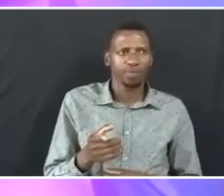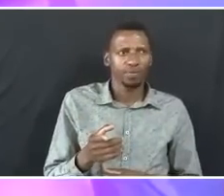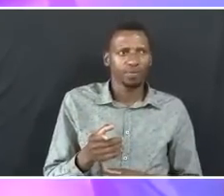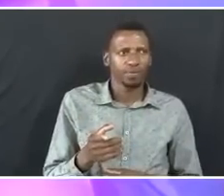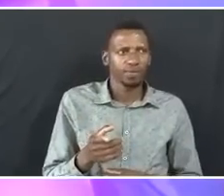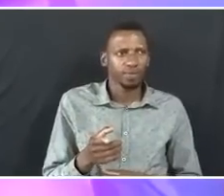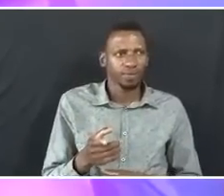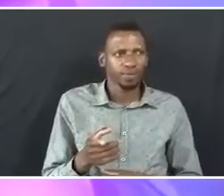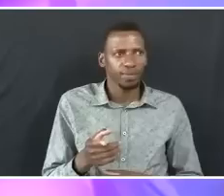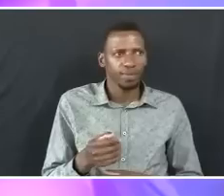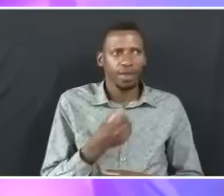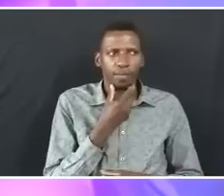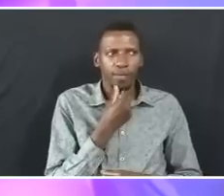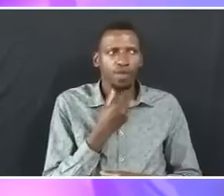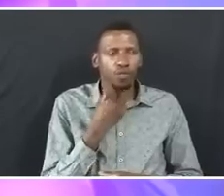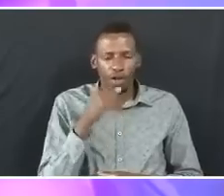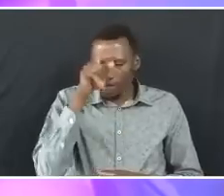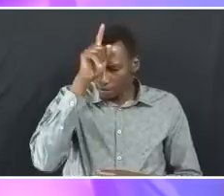They want kienyeji.